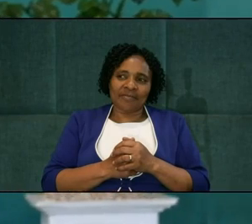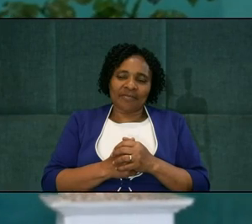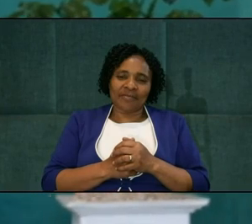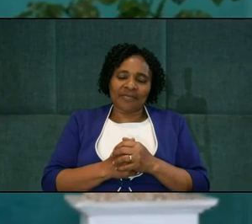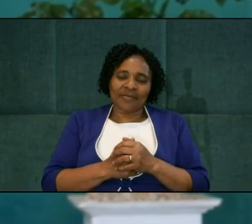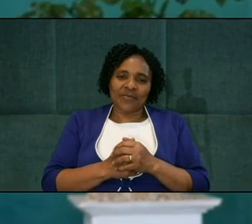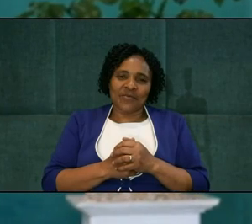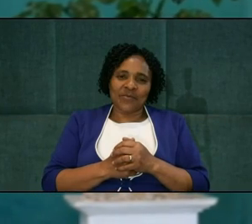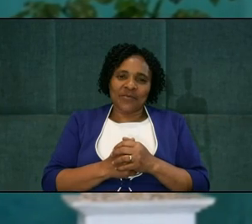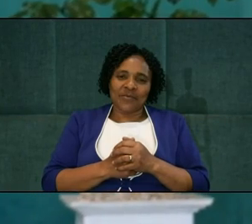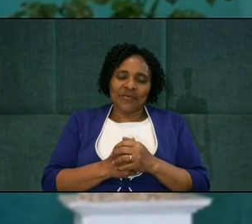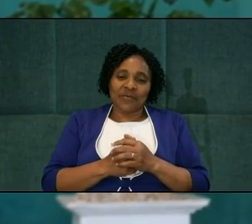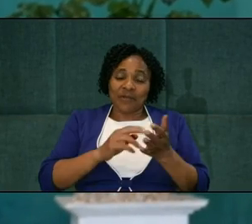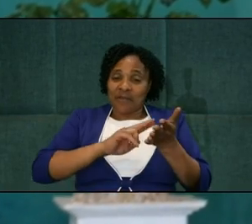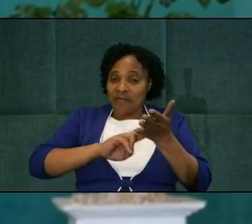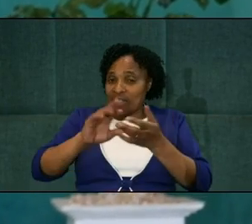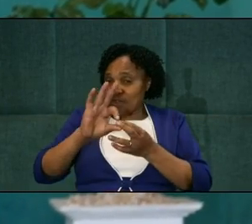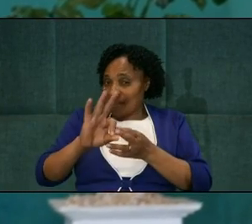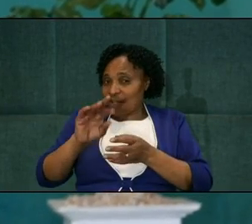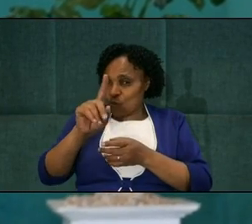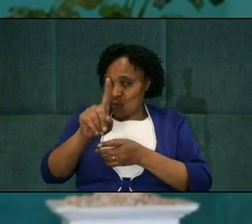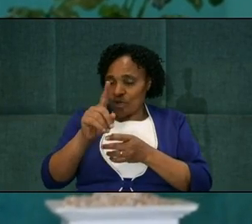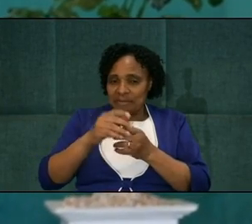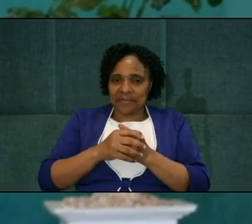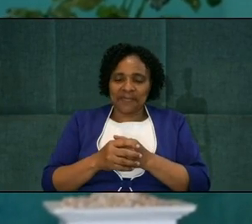I mean, verse 31